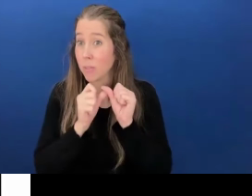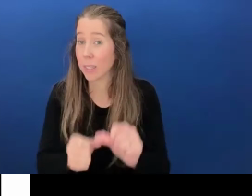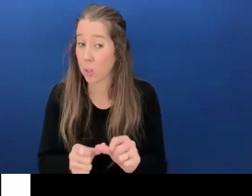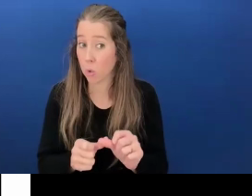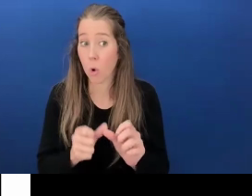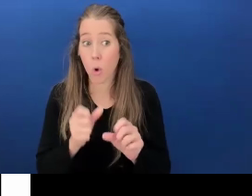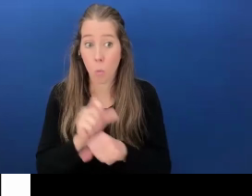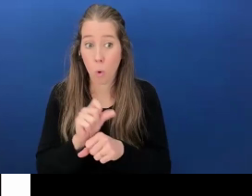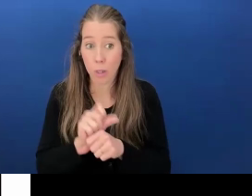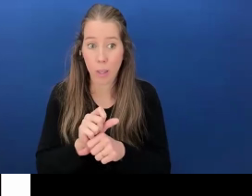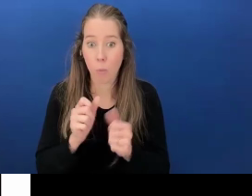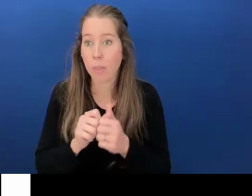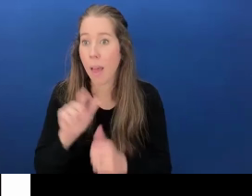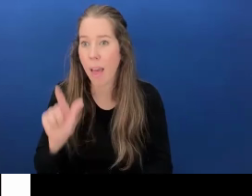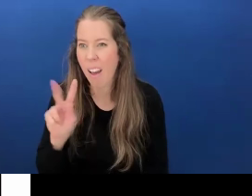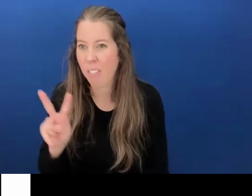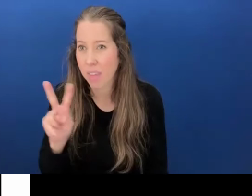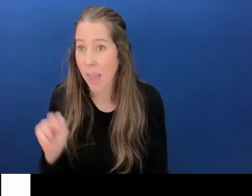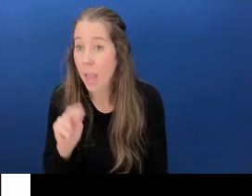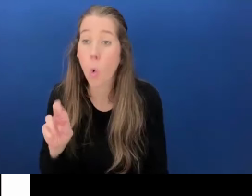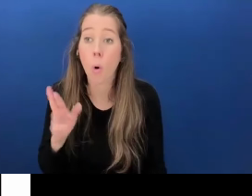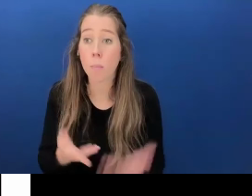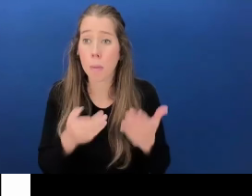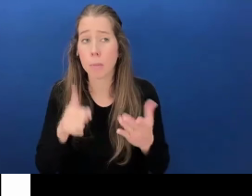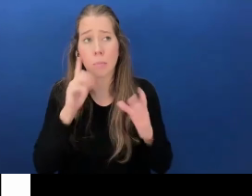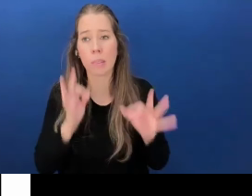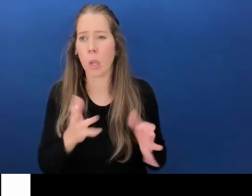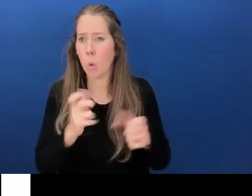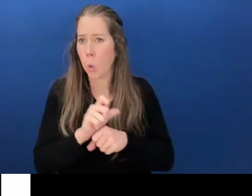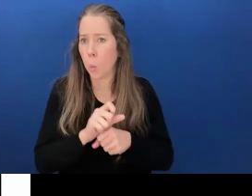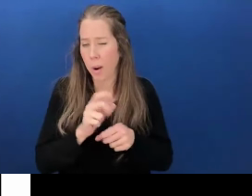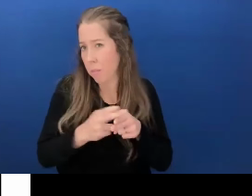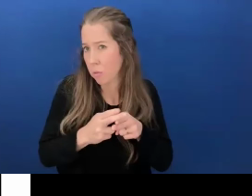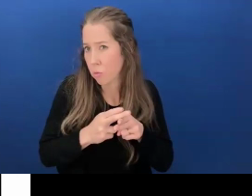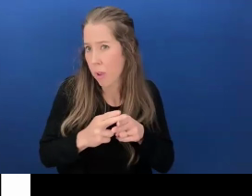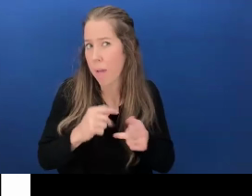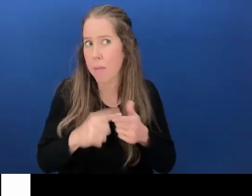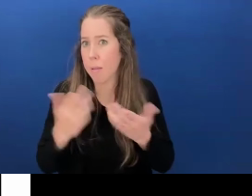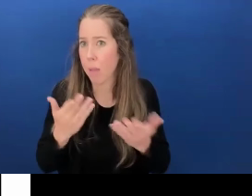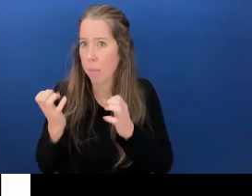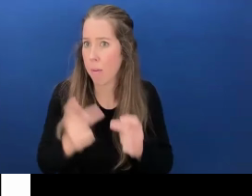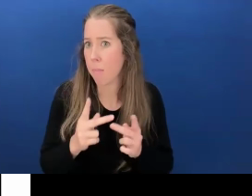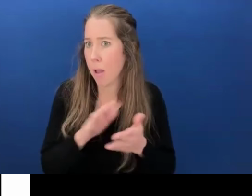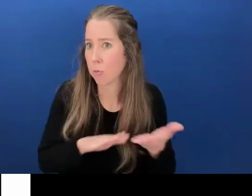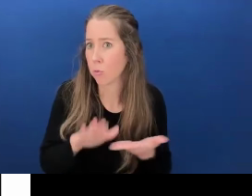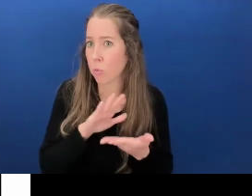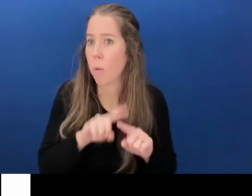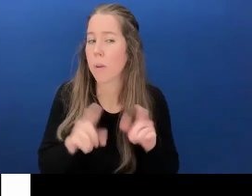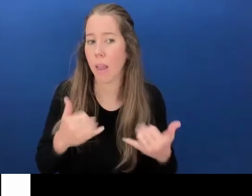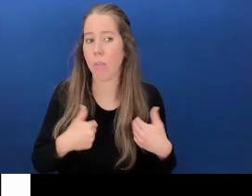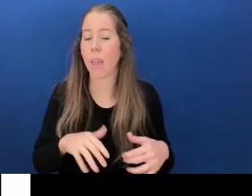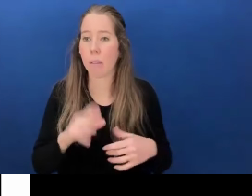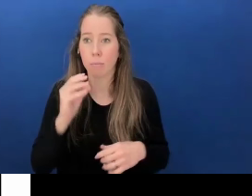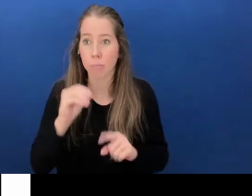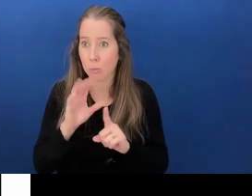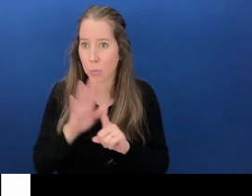that LVN, or maybe they want to work for a bit, figure out where their spot is, and they come back. But now they have this exposure to Fresno City College